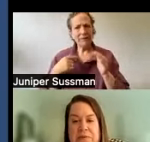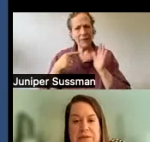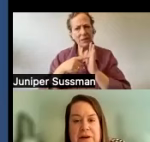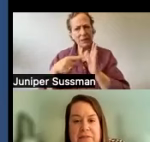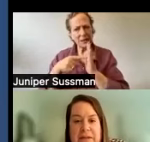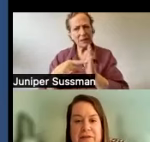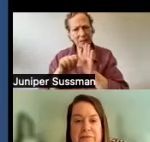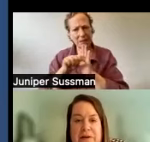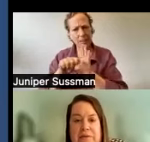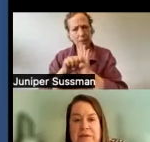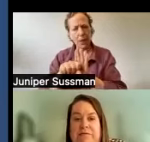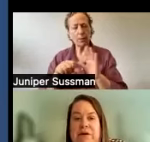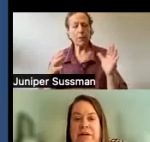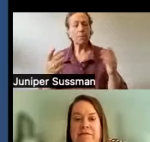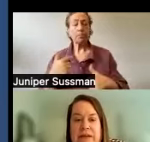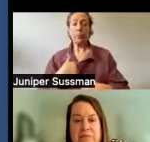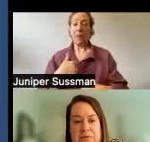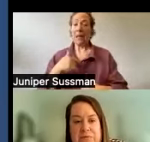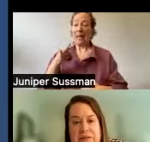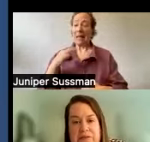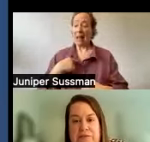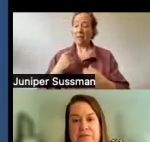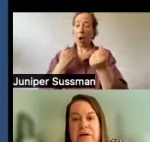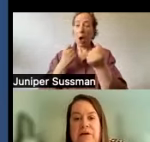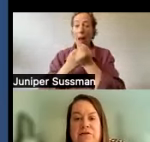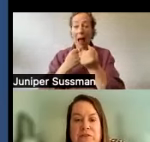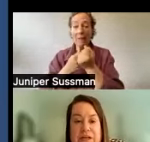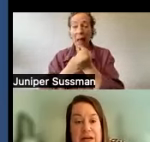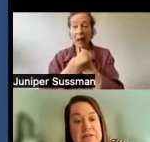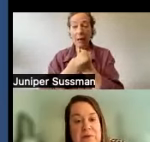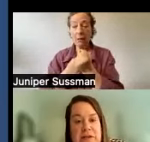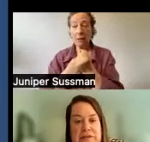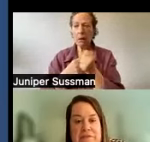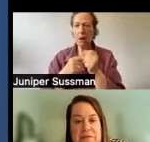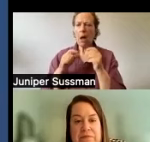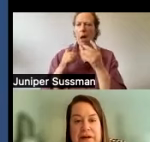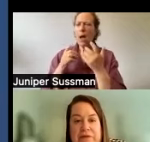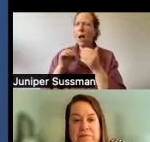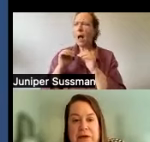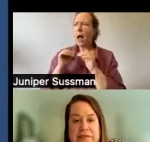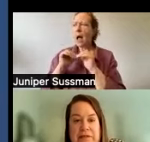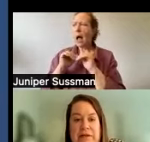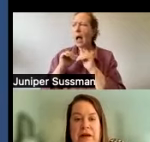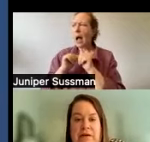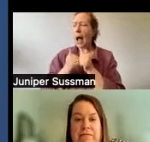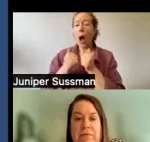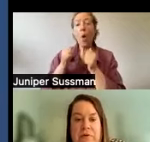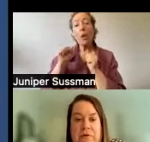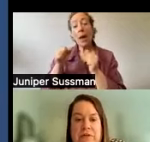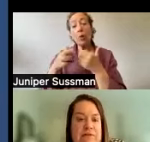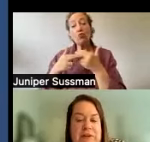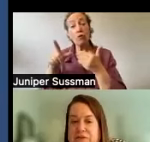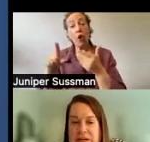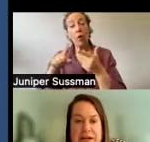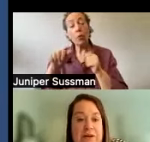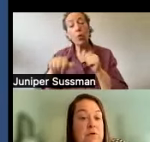or maybe their advocate who is helping them trying to navigate a workplace issue could connect with a different provider who might have more